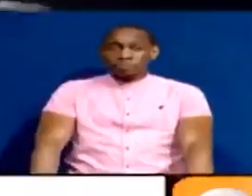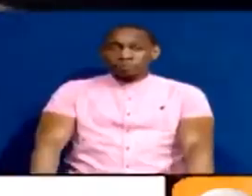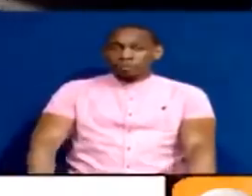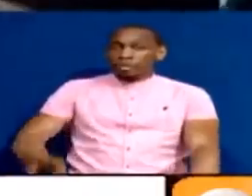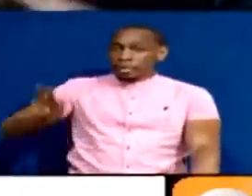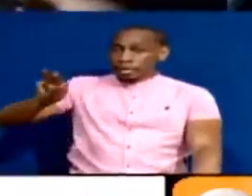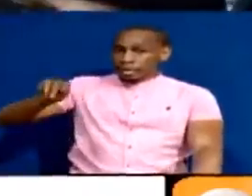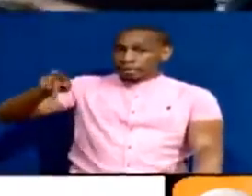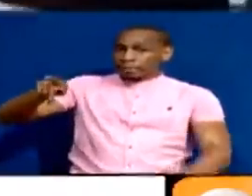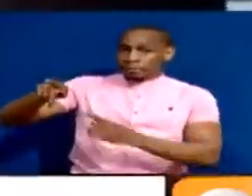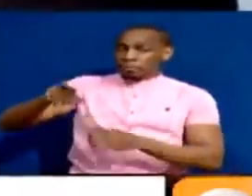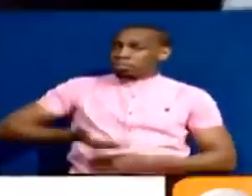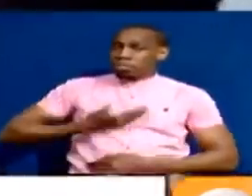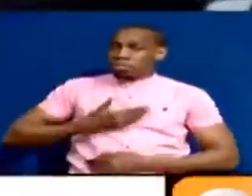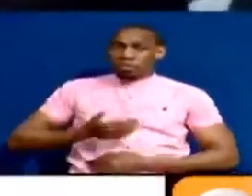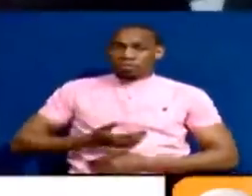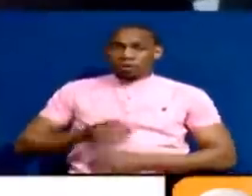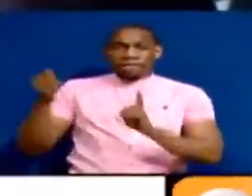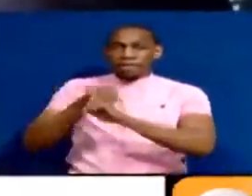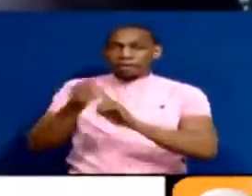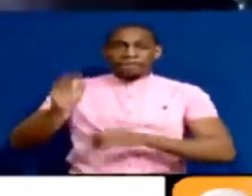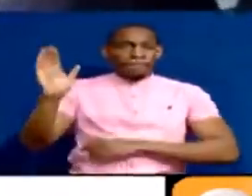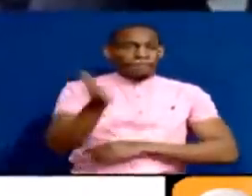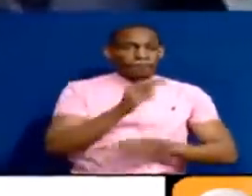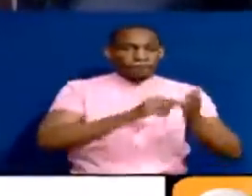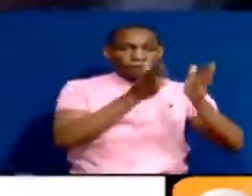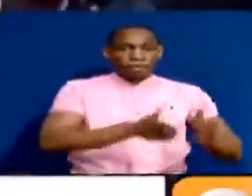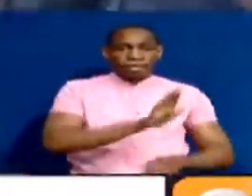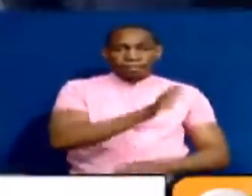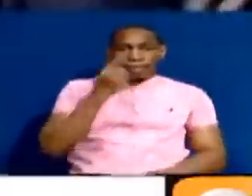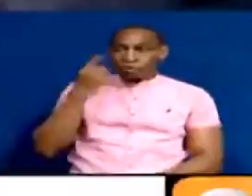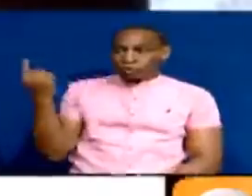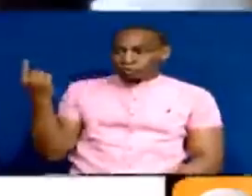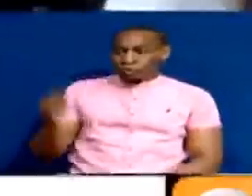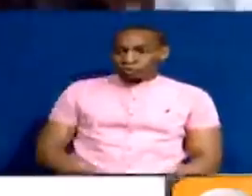before the MP turned violent and slapped the contractor.